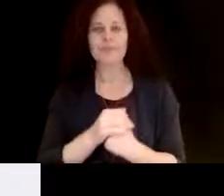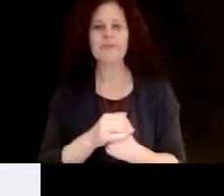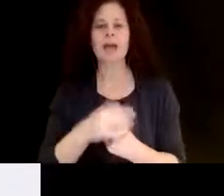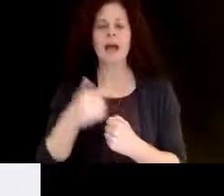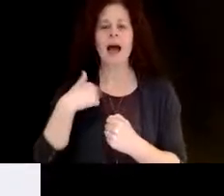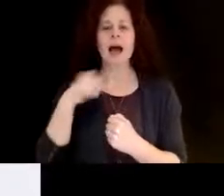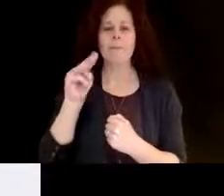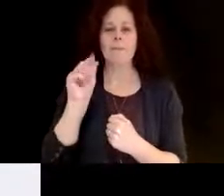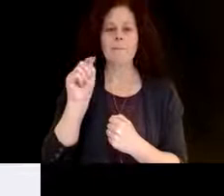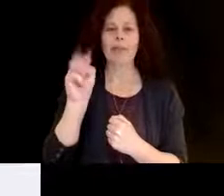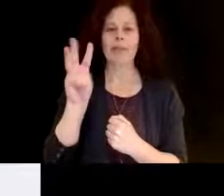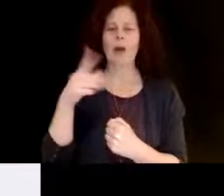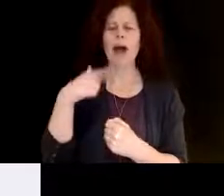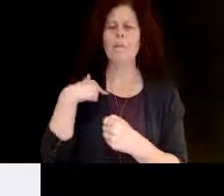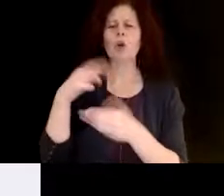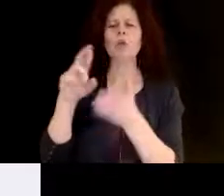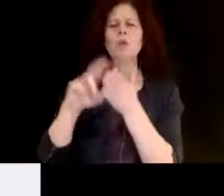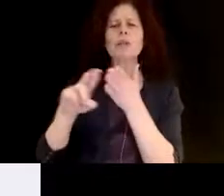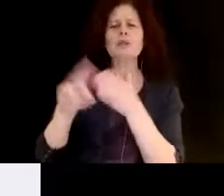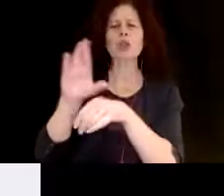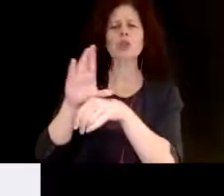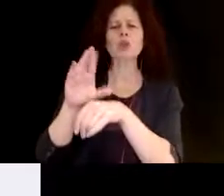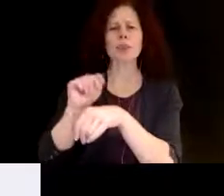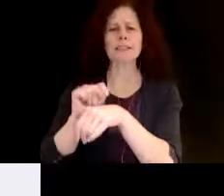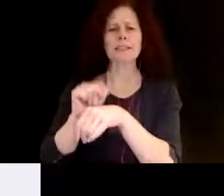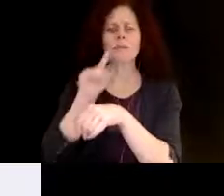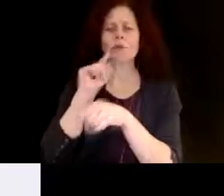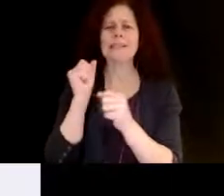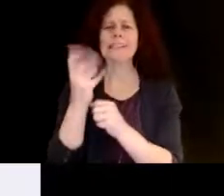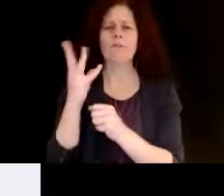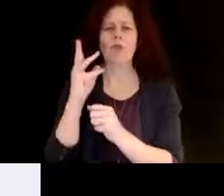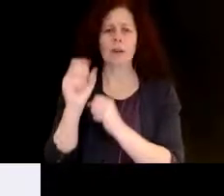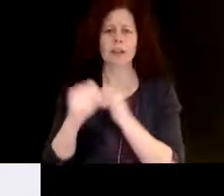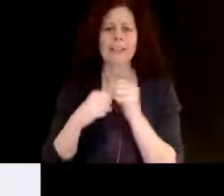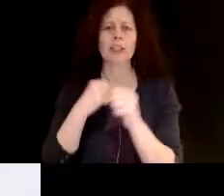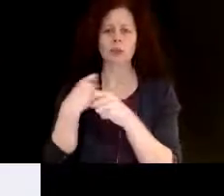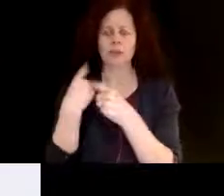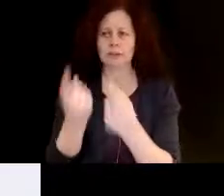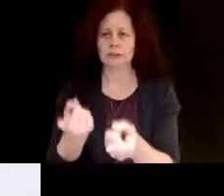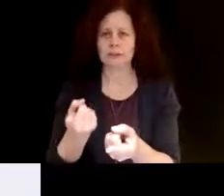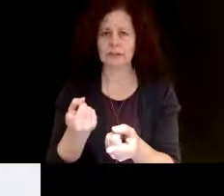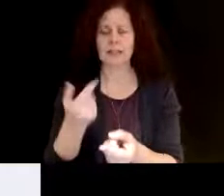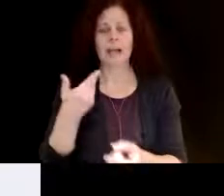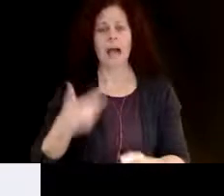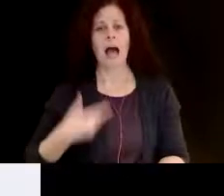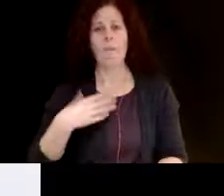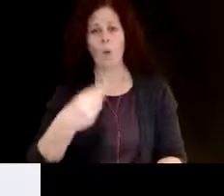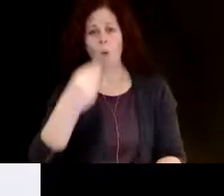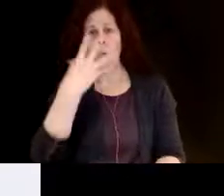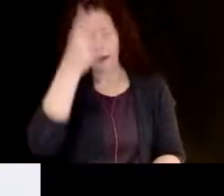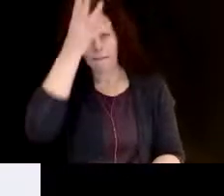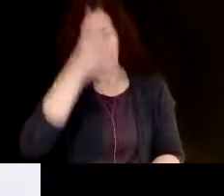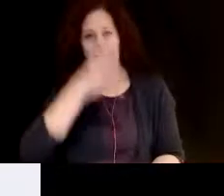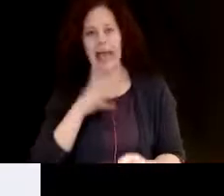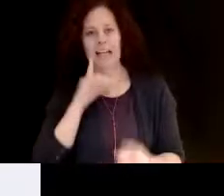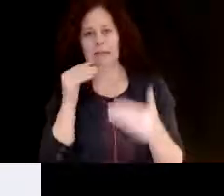England ADA Center for several years now. For those who cannot see me, I'm a white man just shy of 40 with brown hair with,